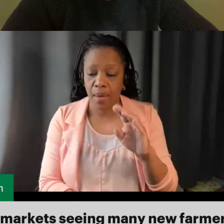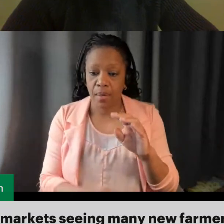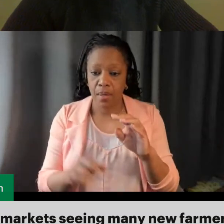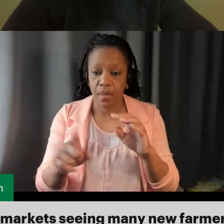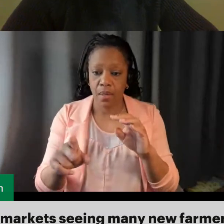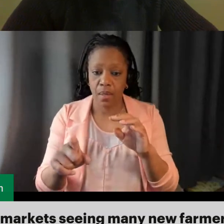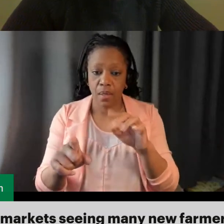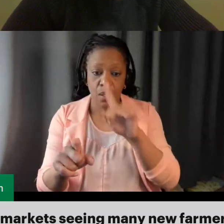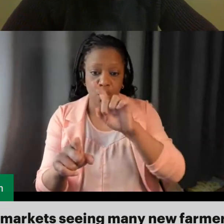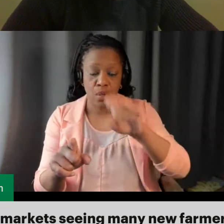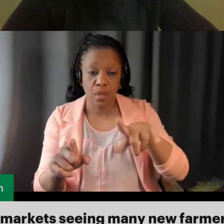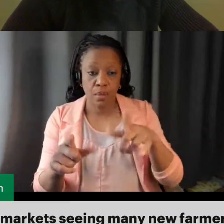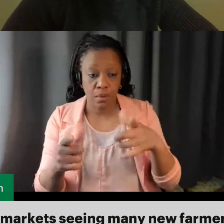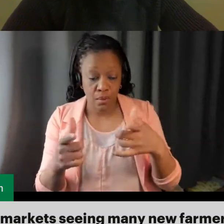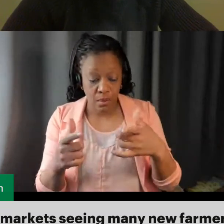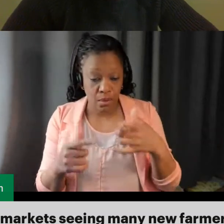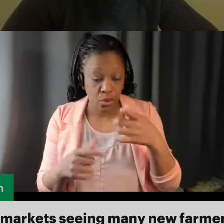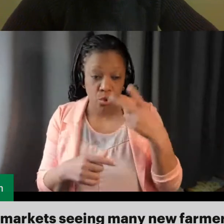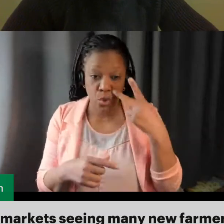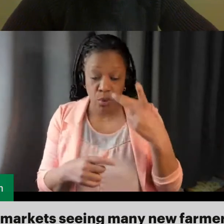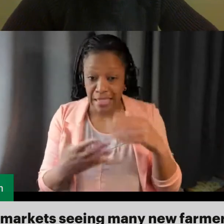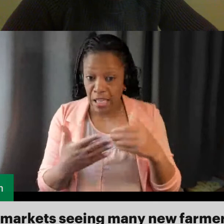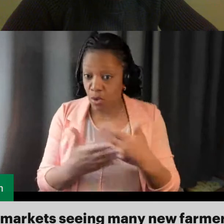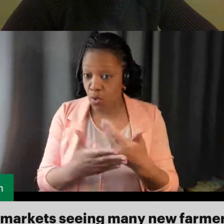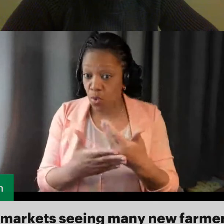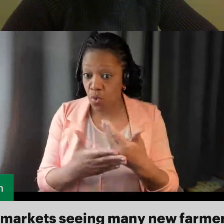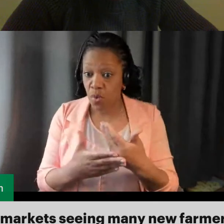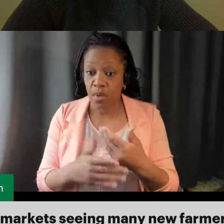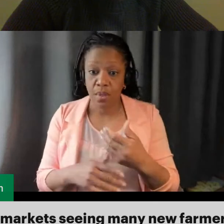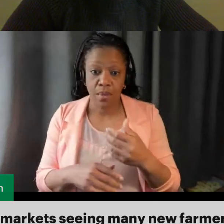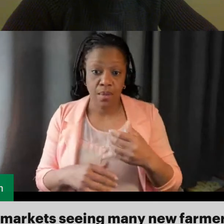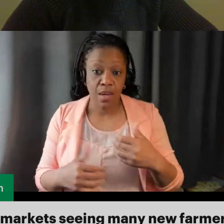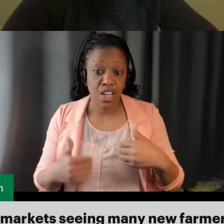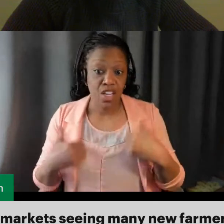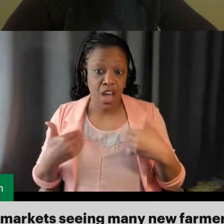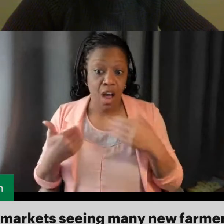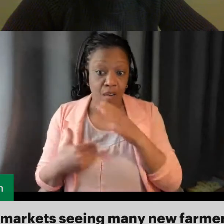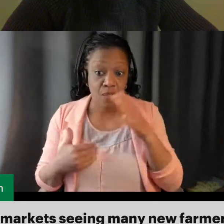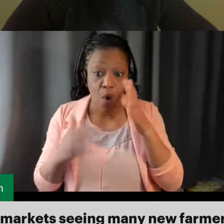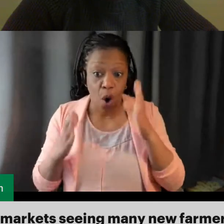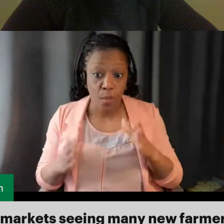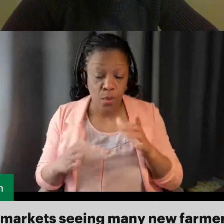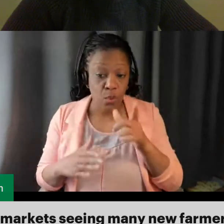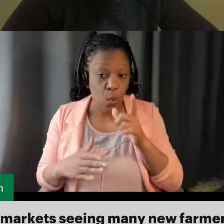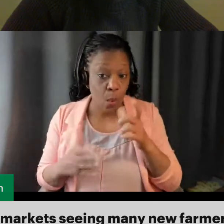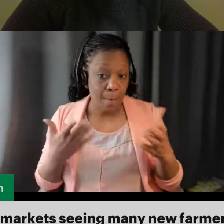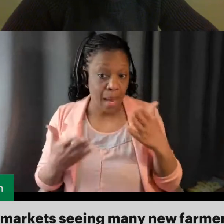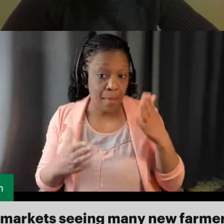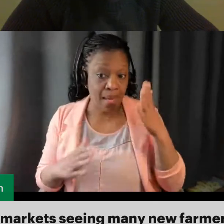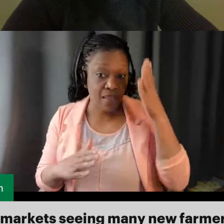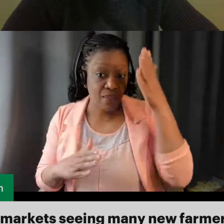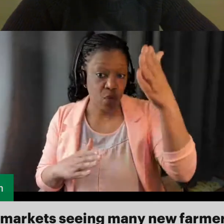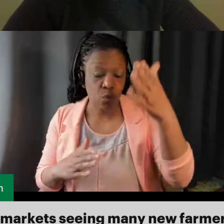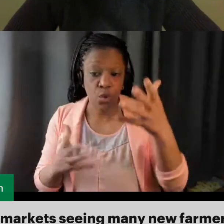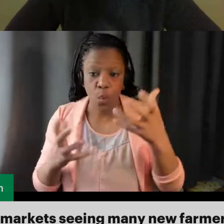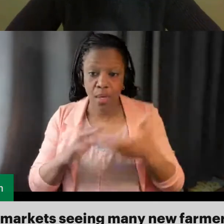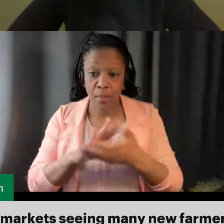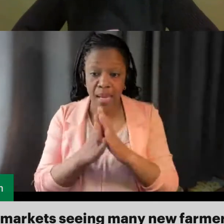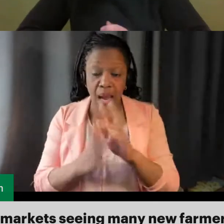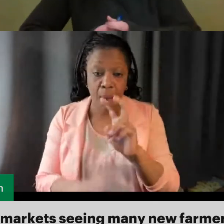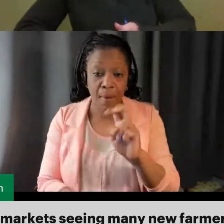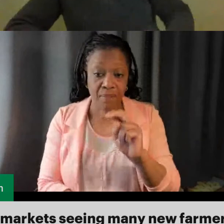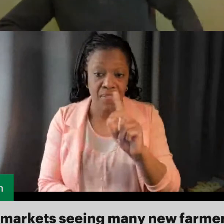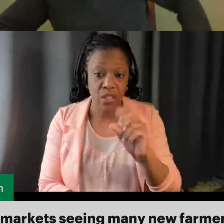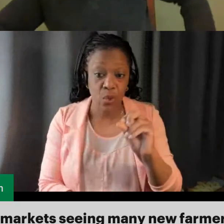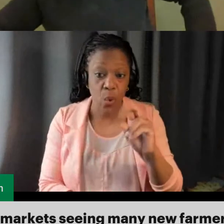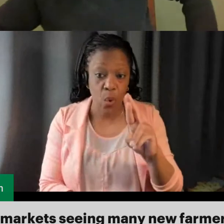farmers, especially new young farmers, seeking to become vendors? Sherry, do you want to take that